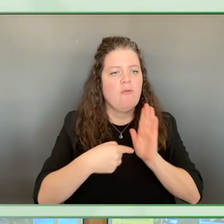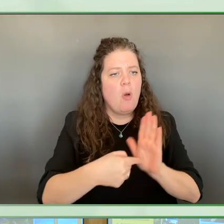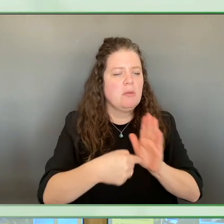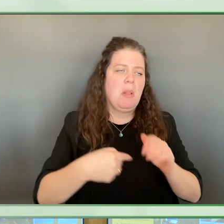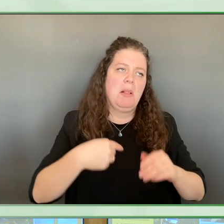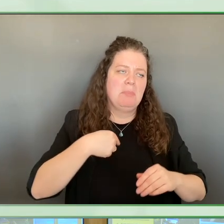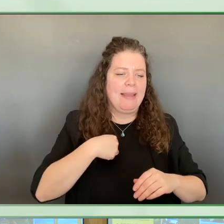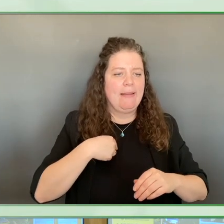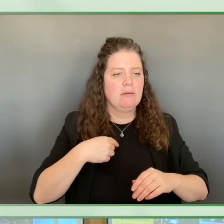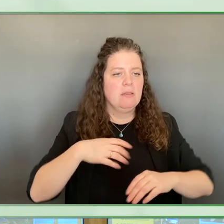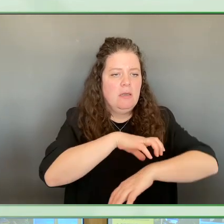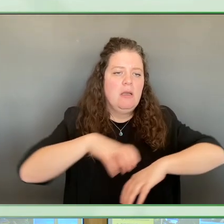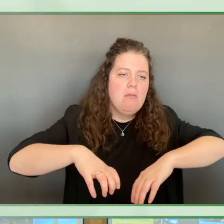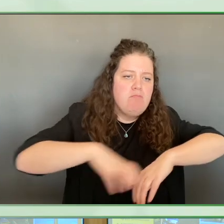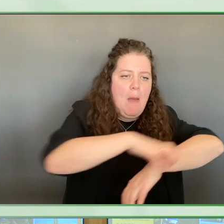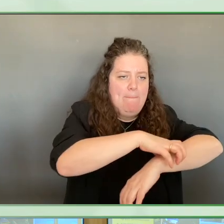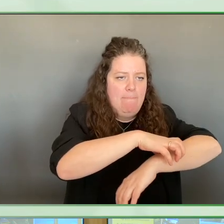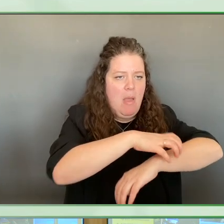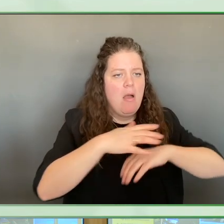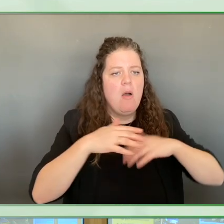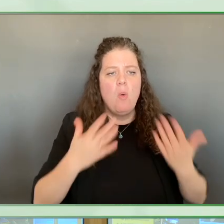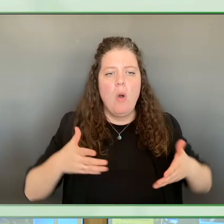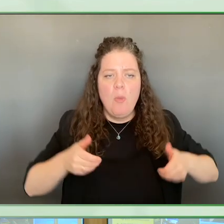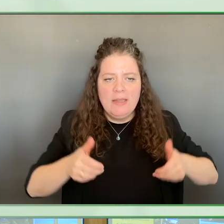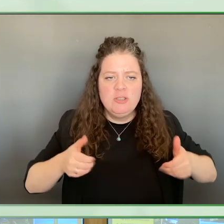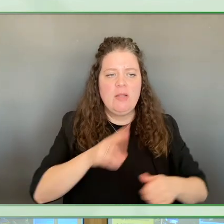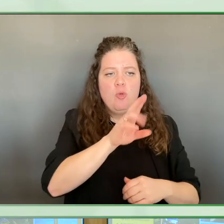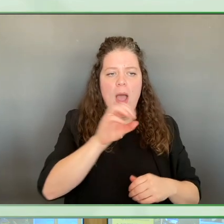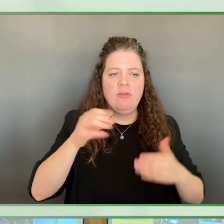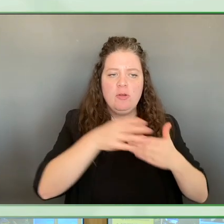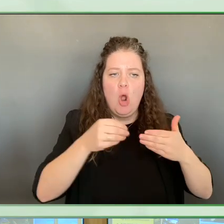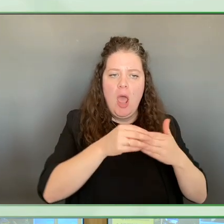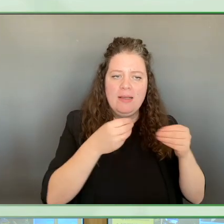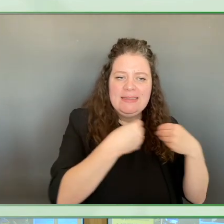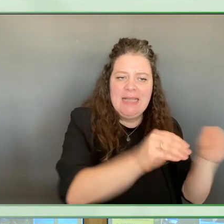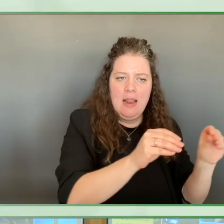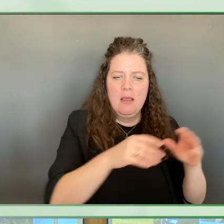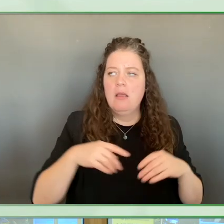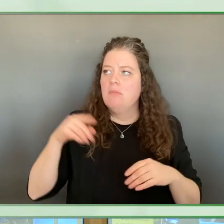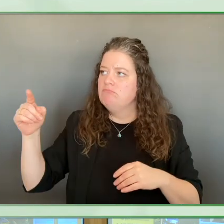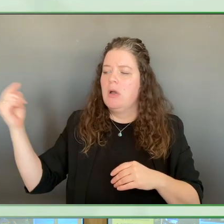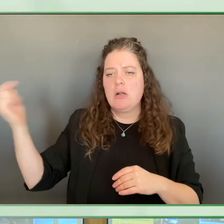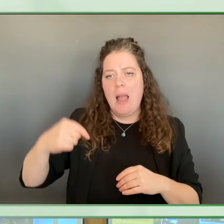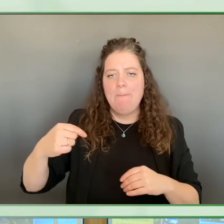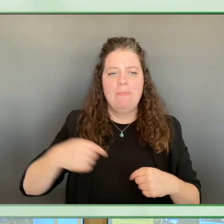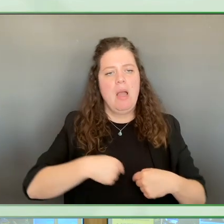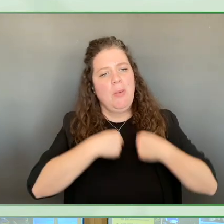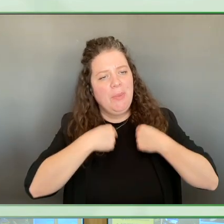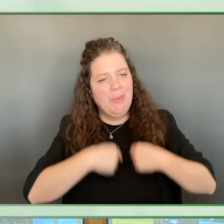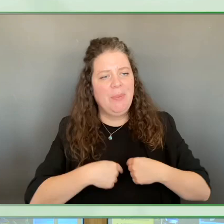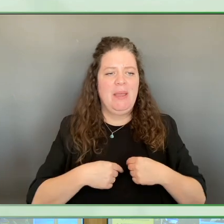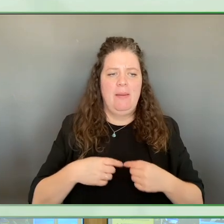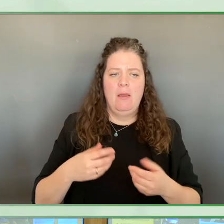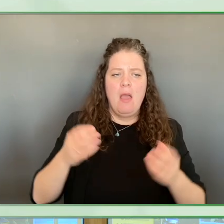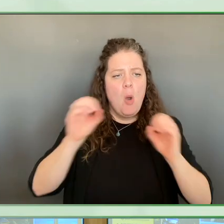at $200, and another stakeholder comes and distributes it for free for 6 months or a year, after they leave, after that project